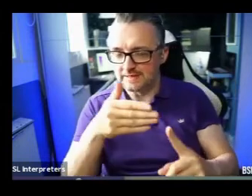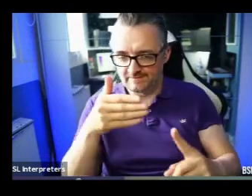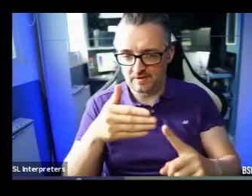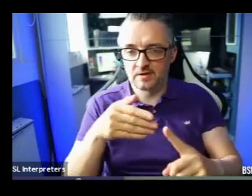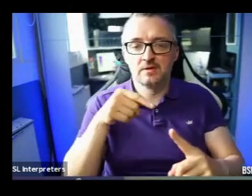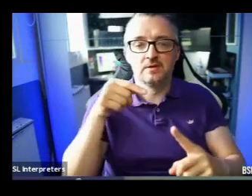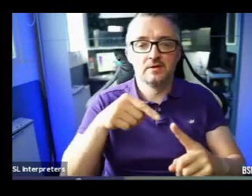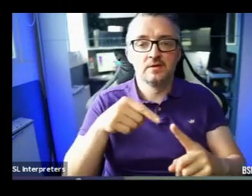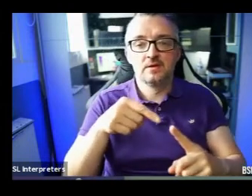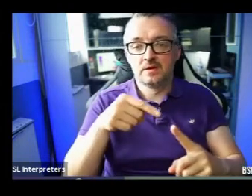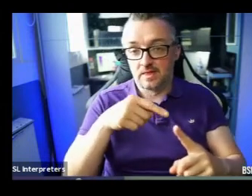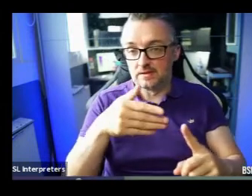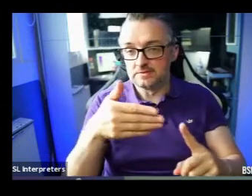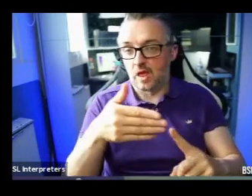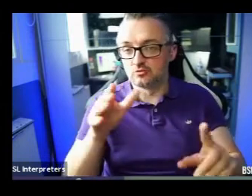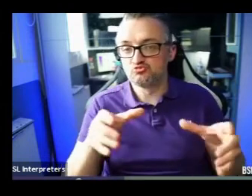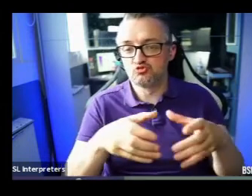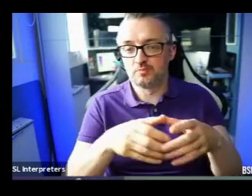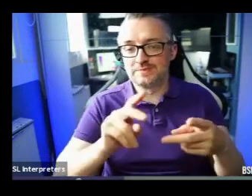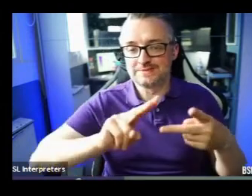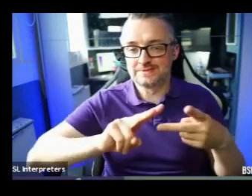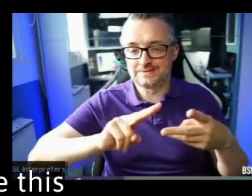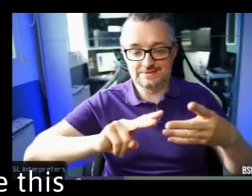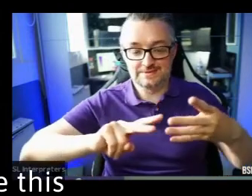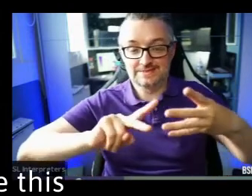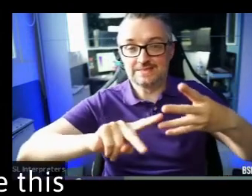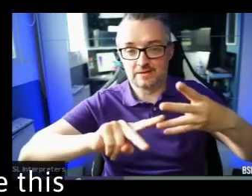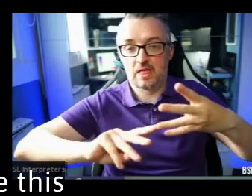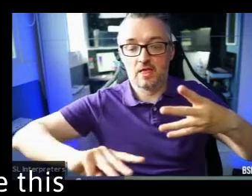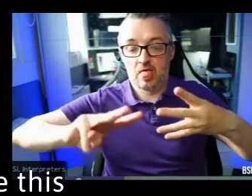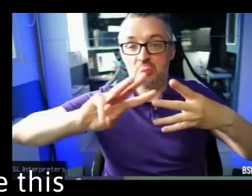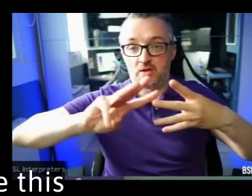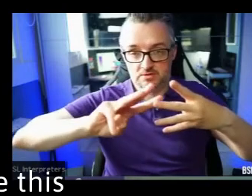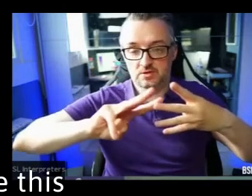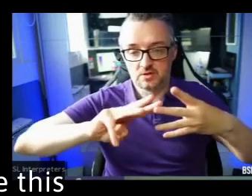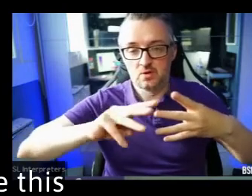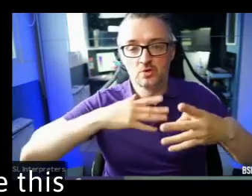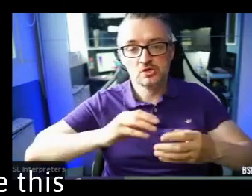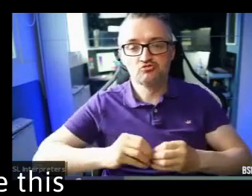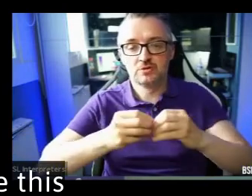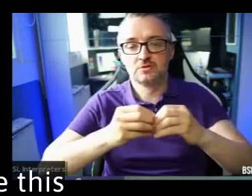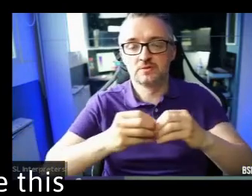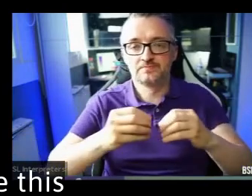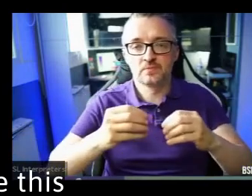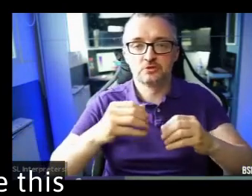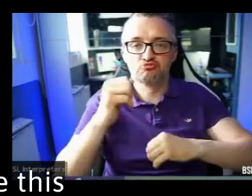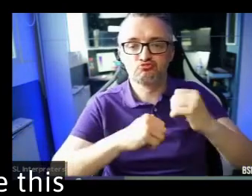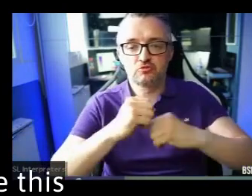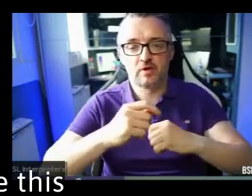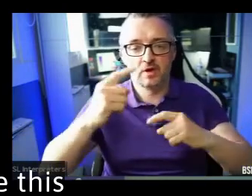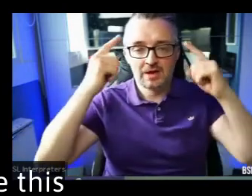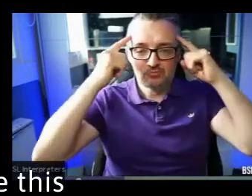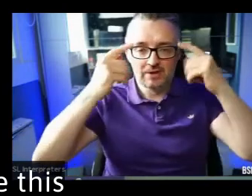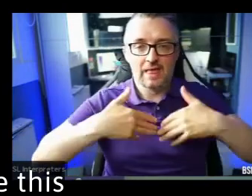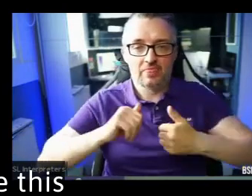risk factor being identified, and that's a target group for us in that second tier. And then the third tier is to create this structure of a brain